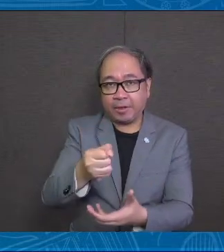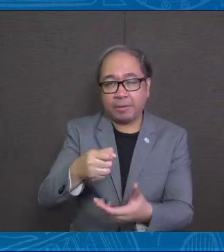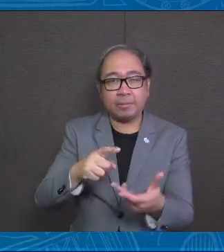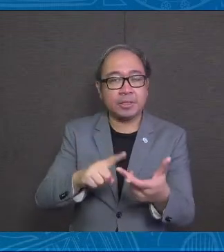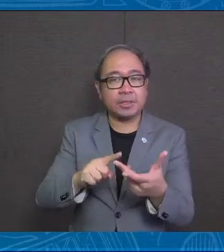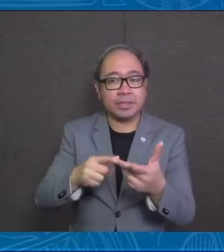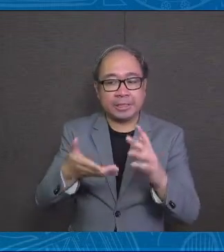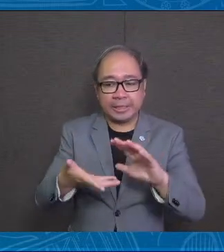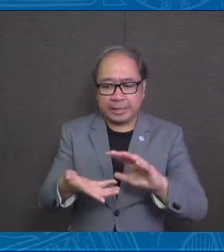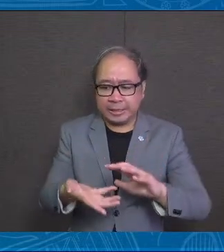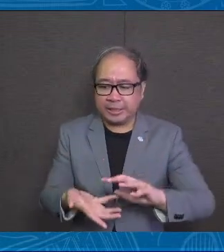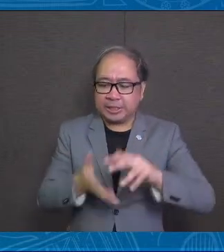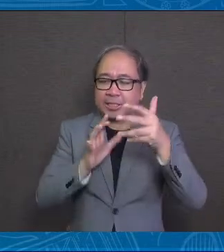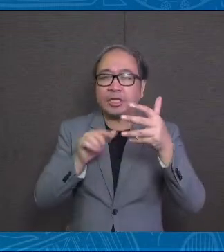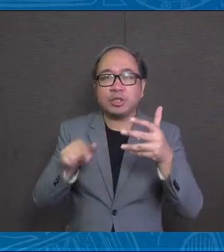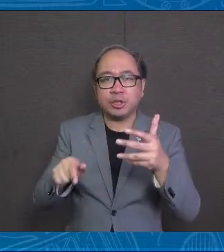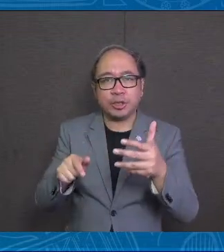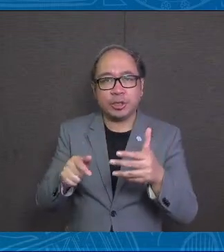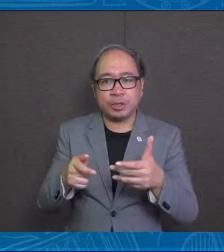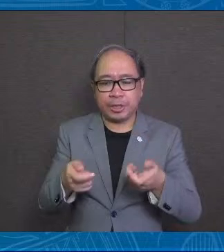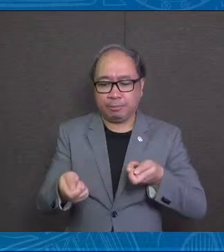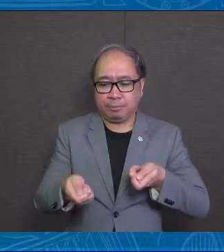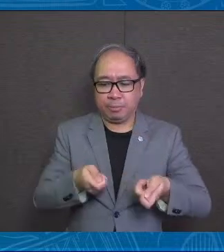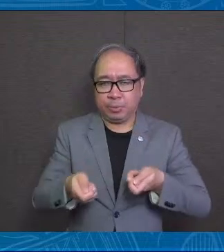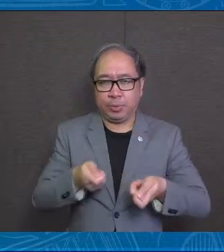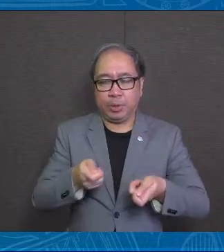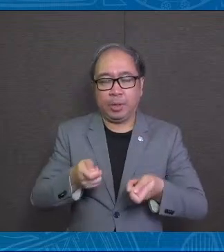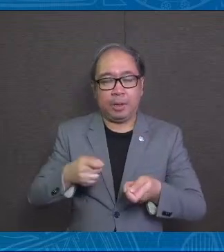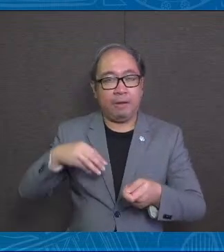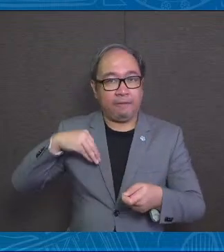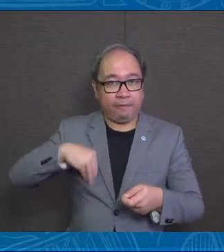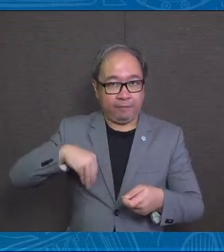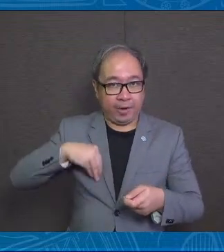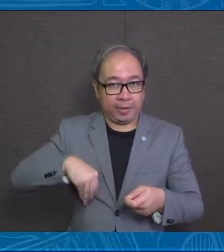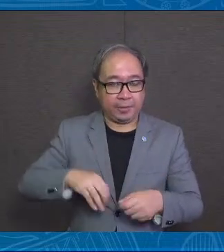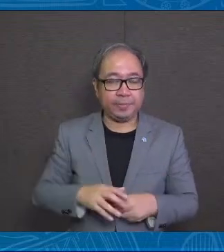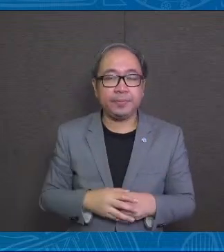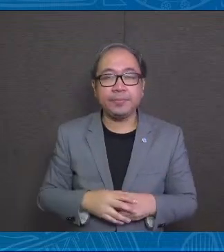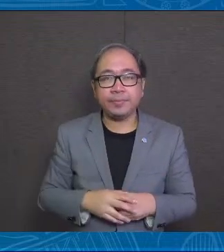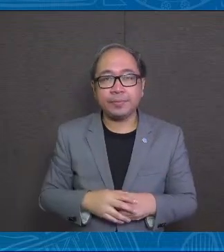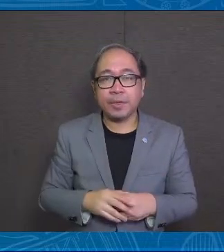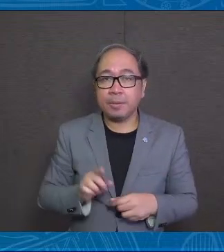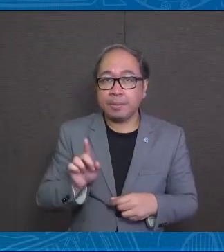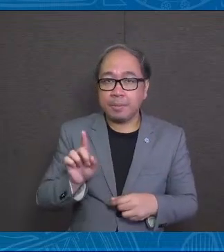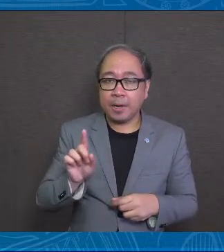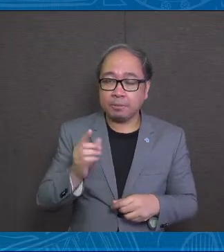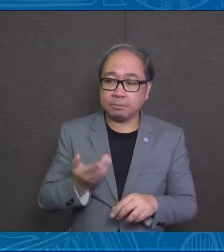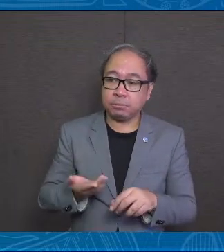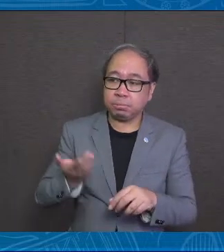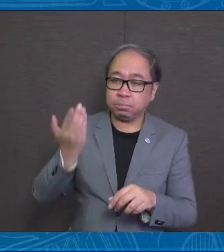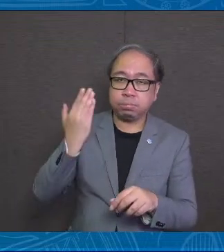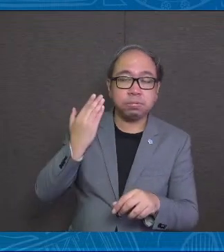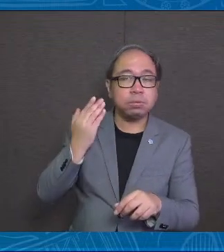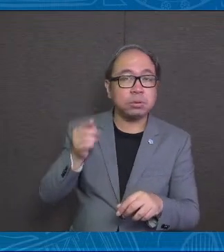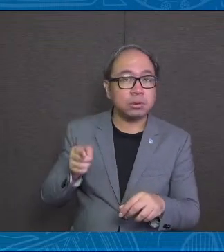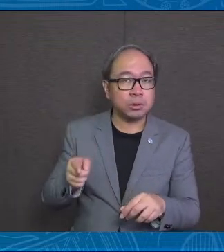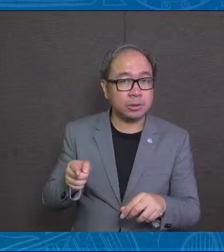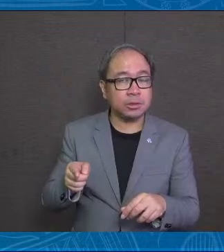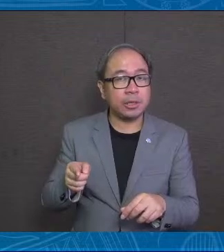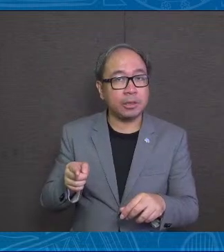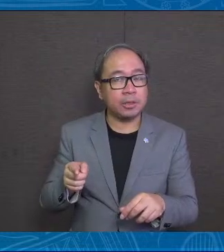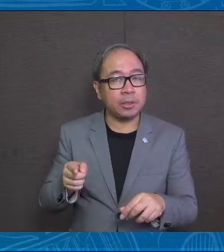funds. Moreover, we also work in the regional corporations for